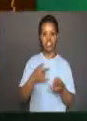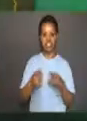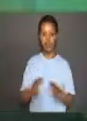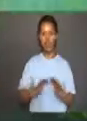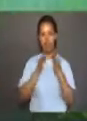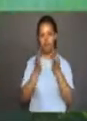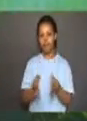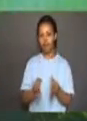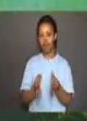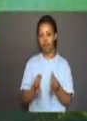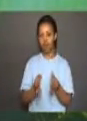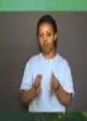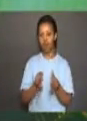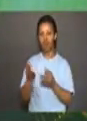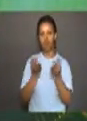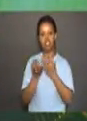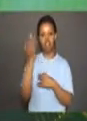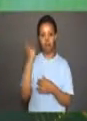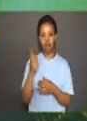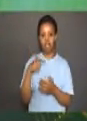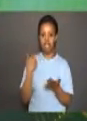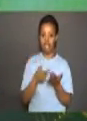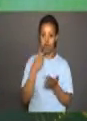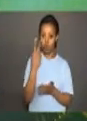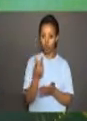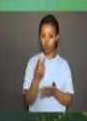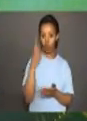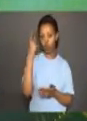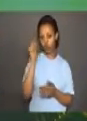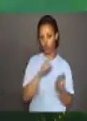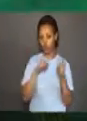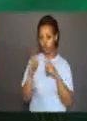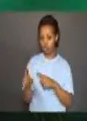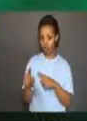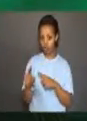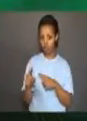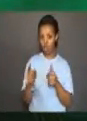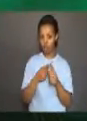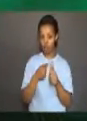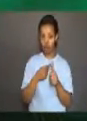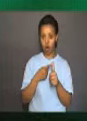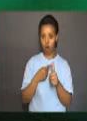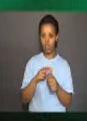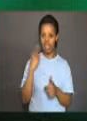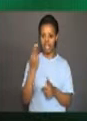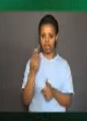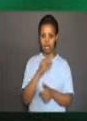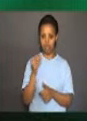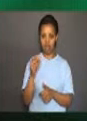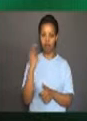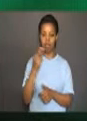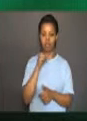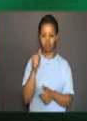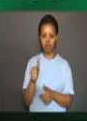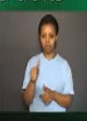species. The two parts of his theory are use and